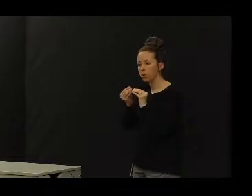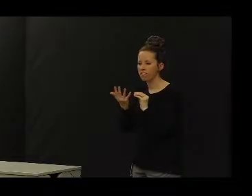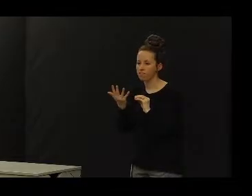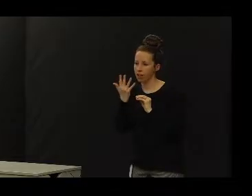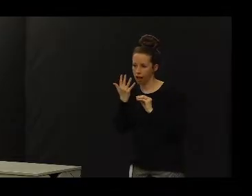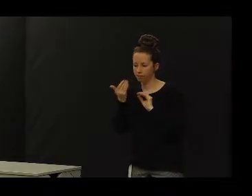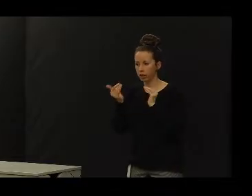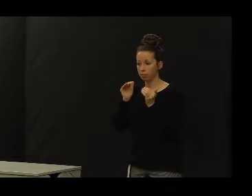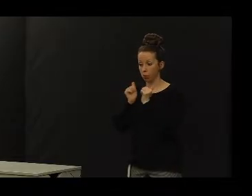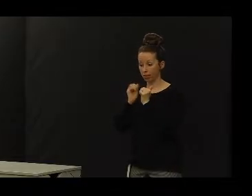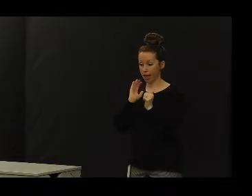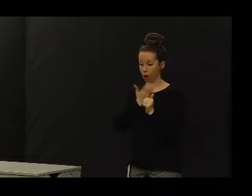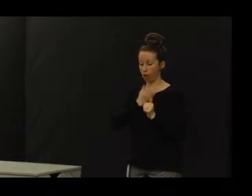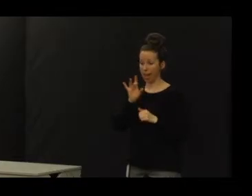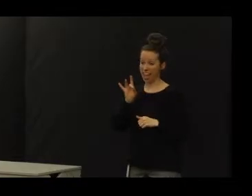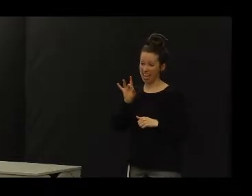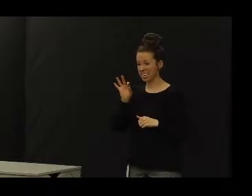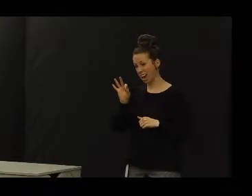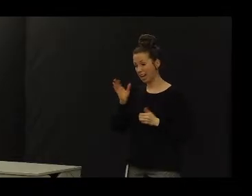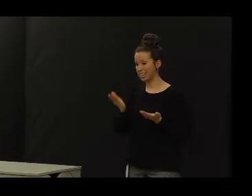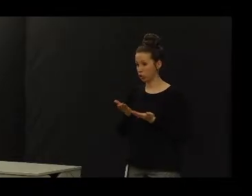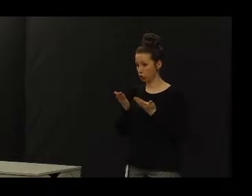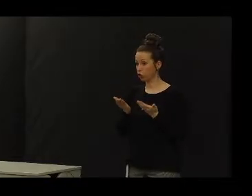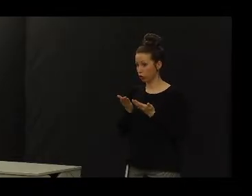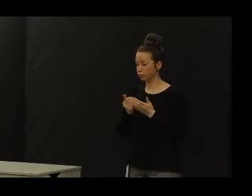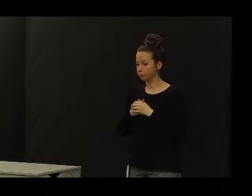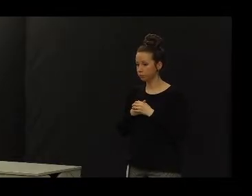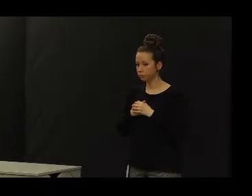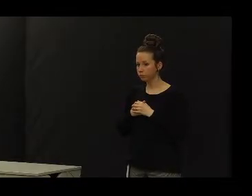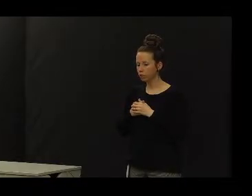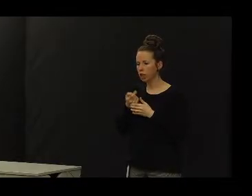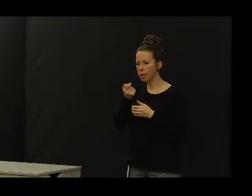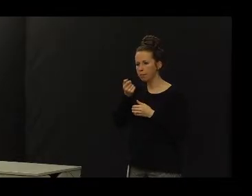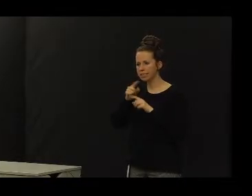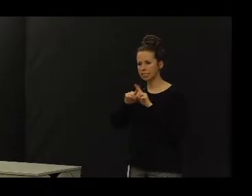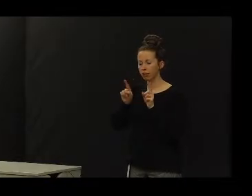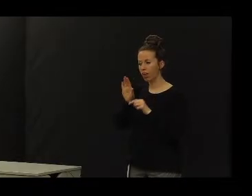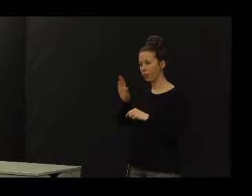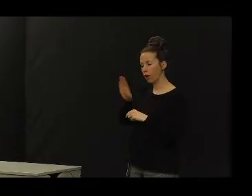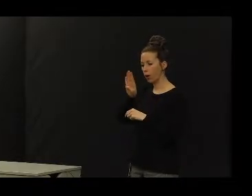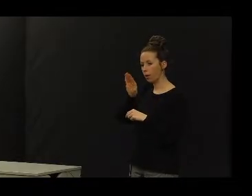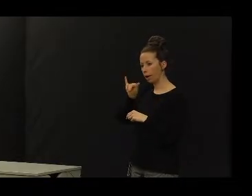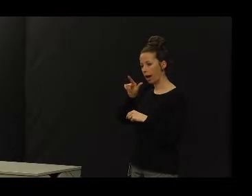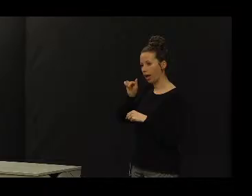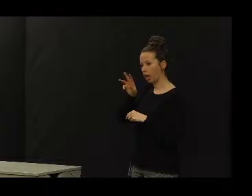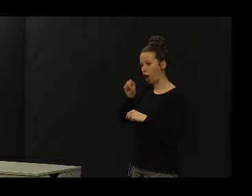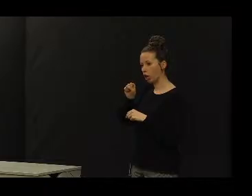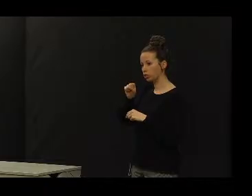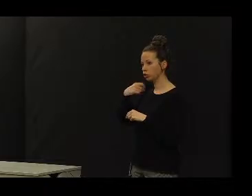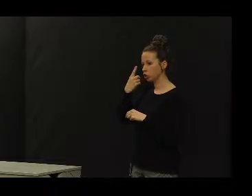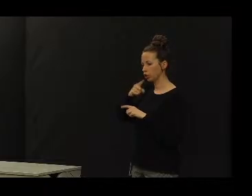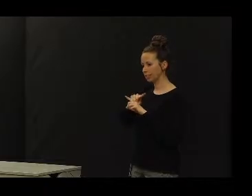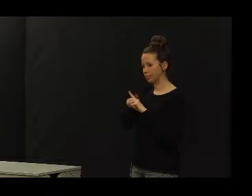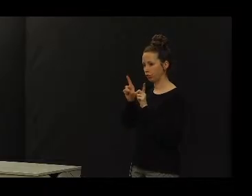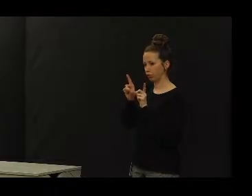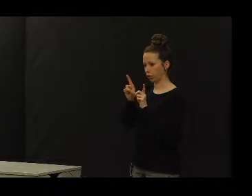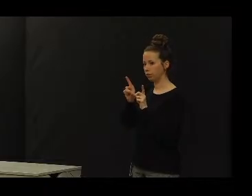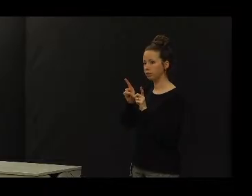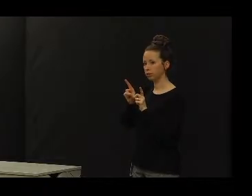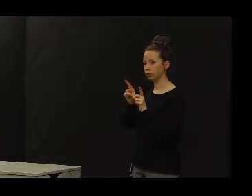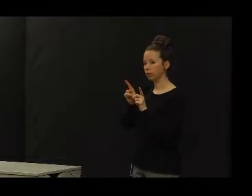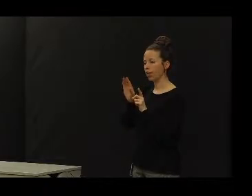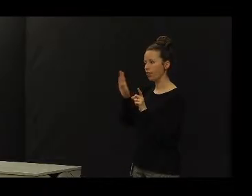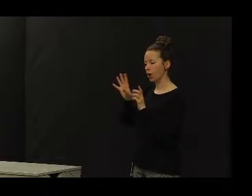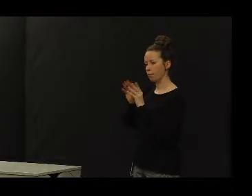compared to our 8 or 9 that we have here. There's a little bit difference. Their bylaws are written a little bit differently. The way the meetings are constructed